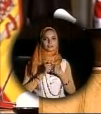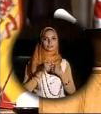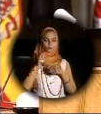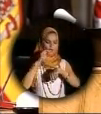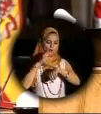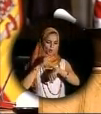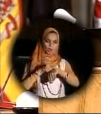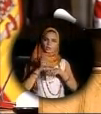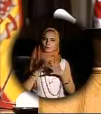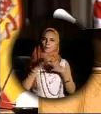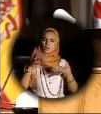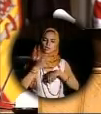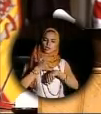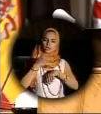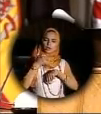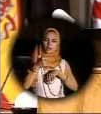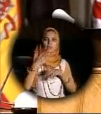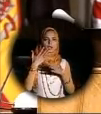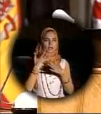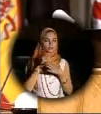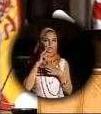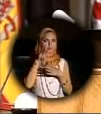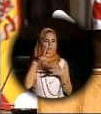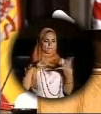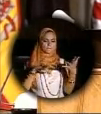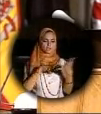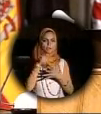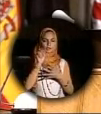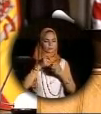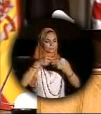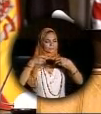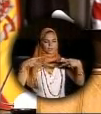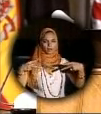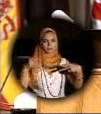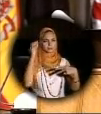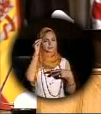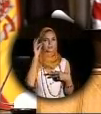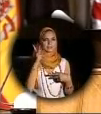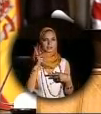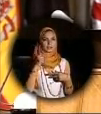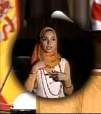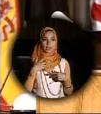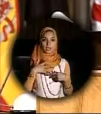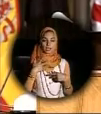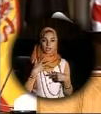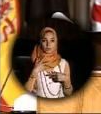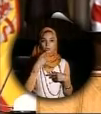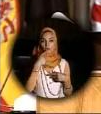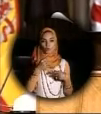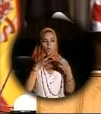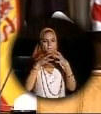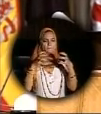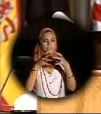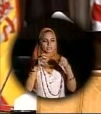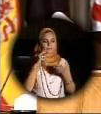solutions. So I would like just to take this opportunity to explain our vision about the problem of